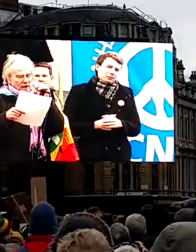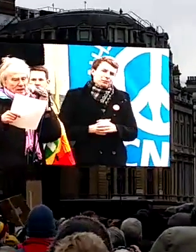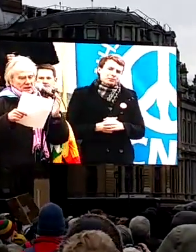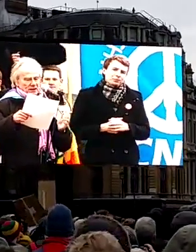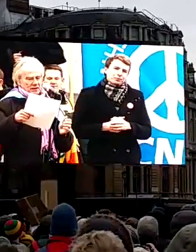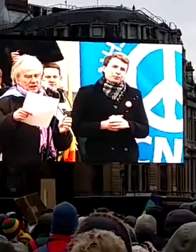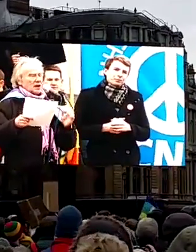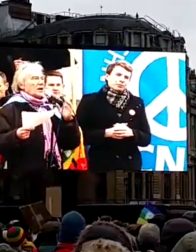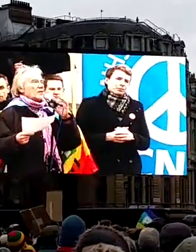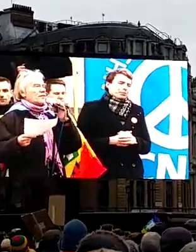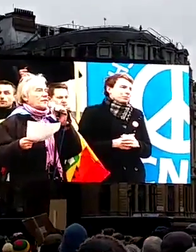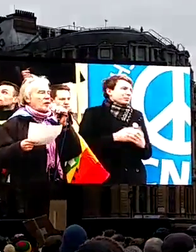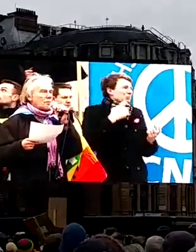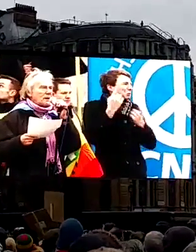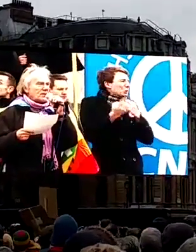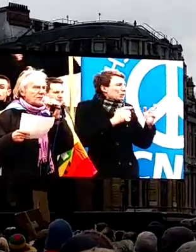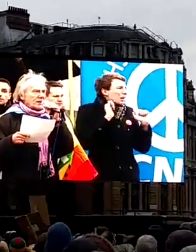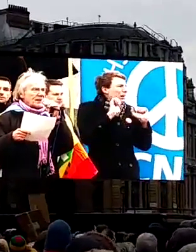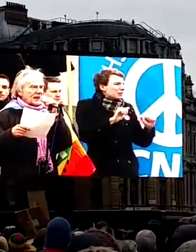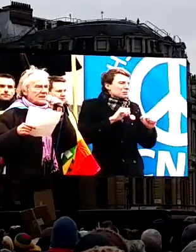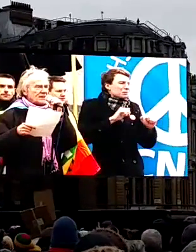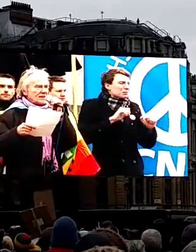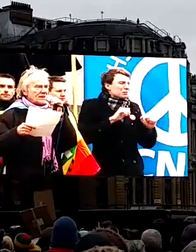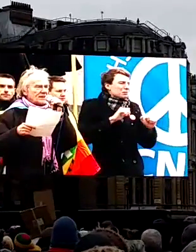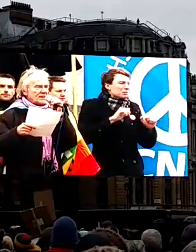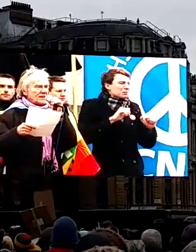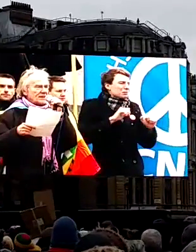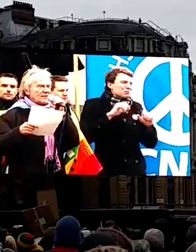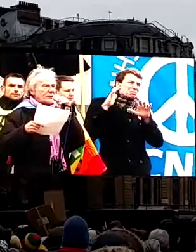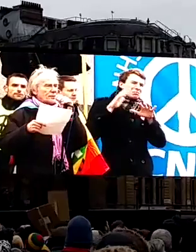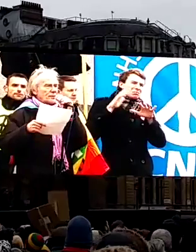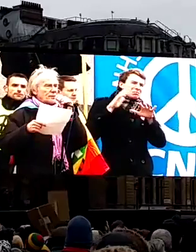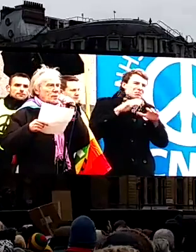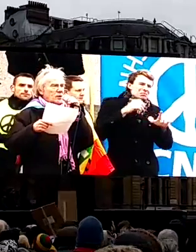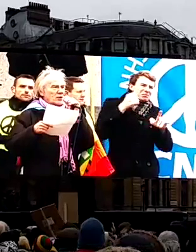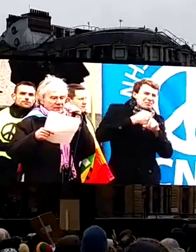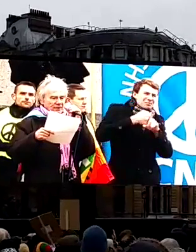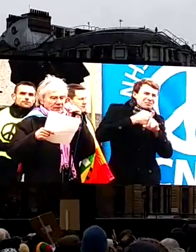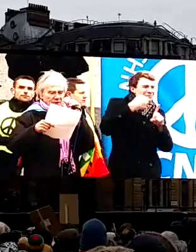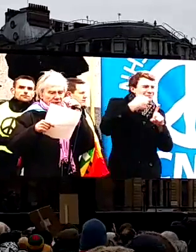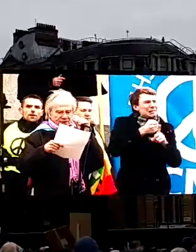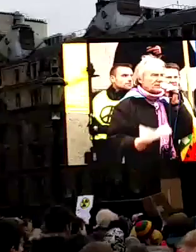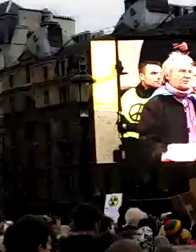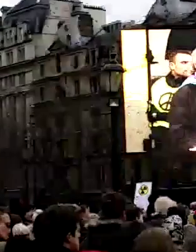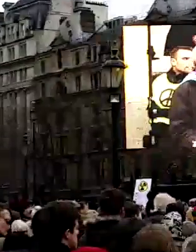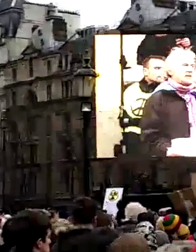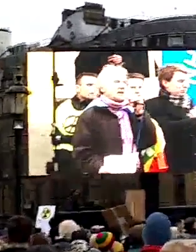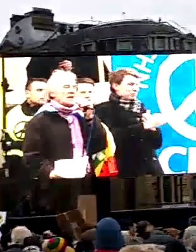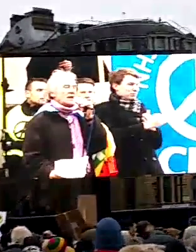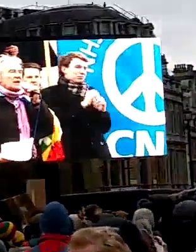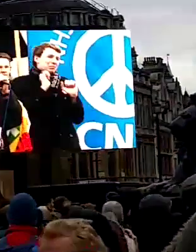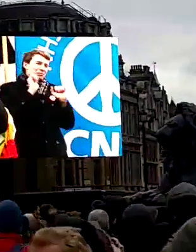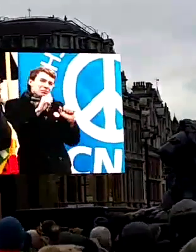Your struggle for peace and against the modernization of is